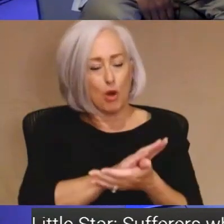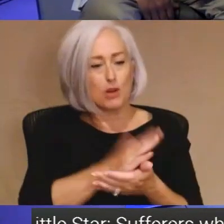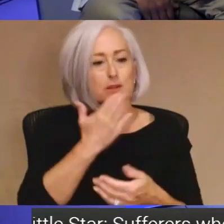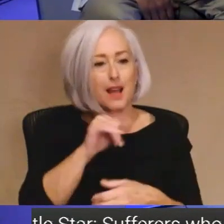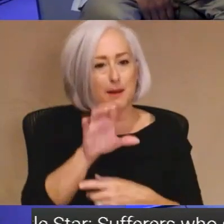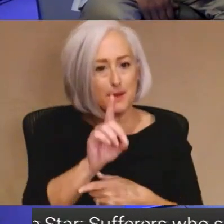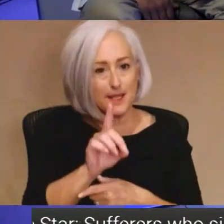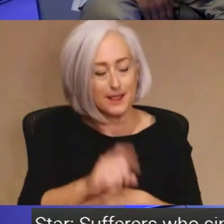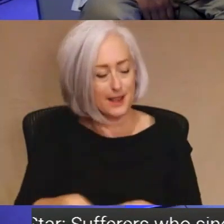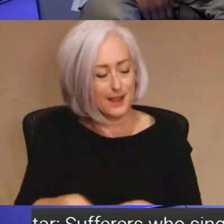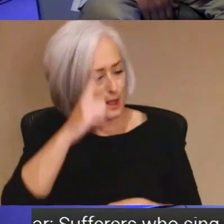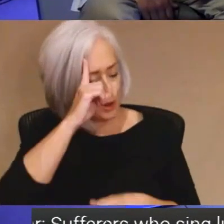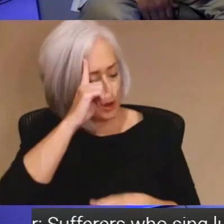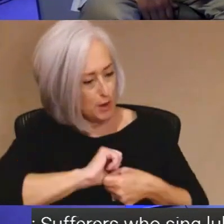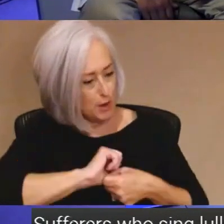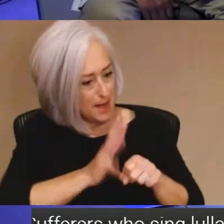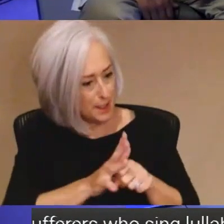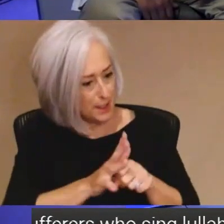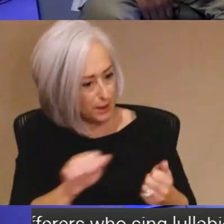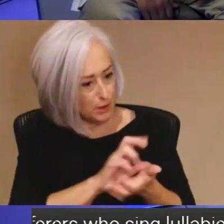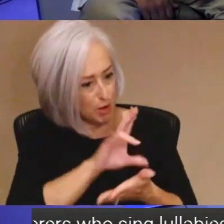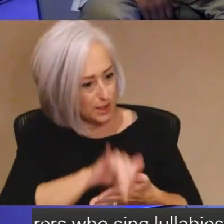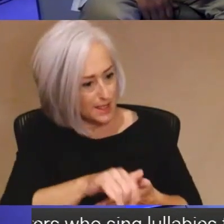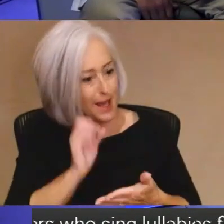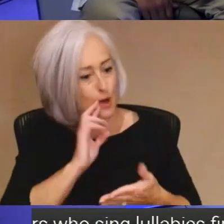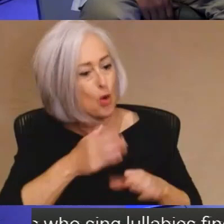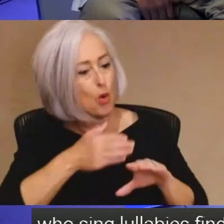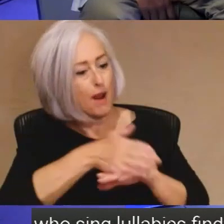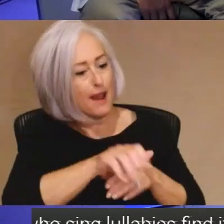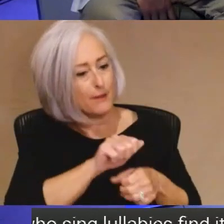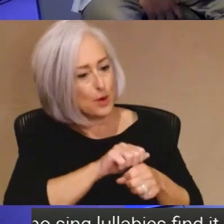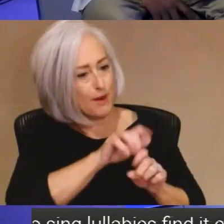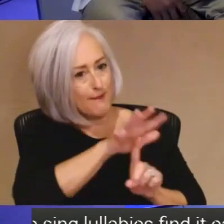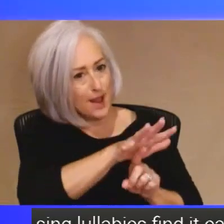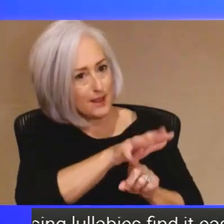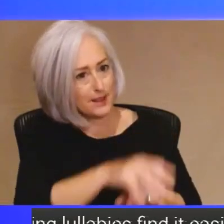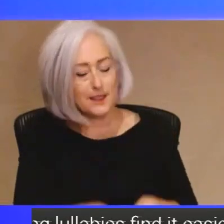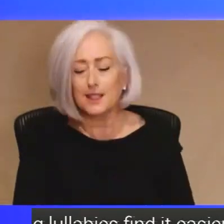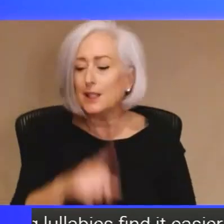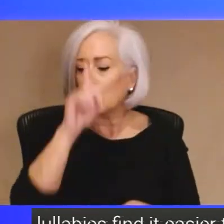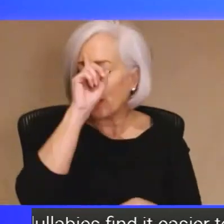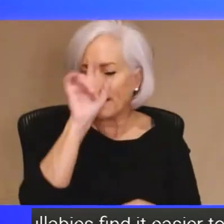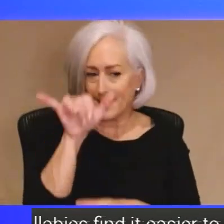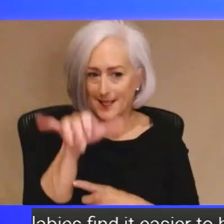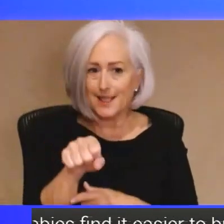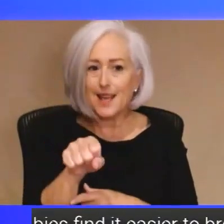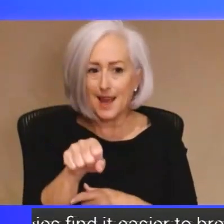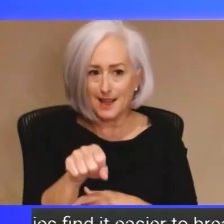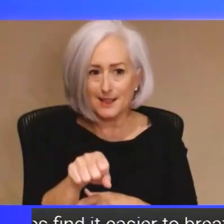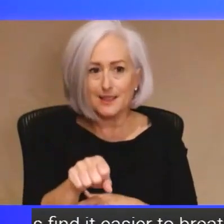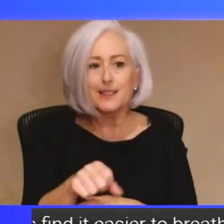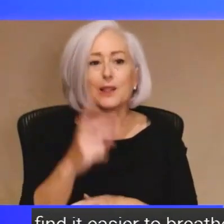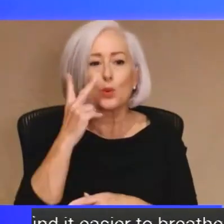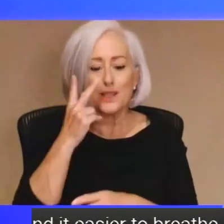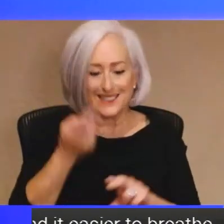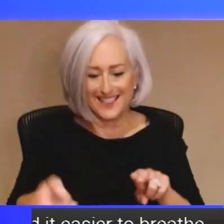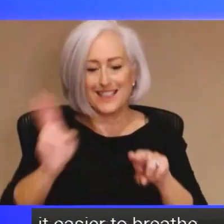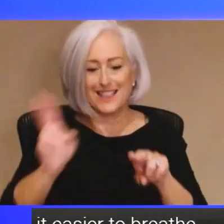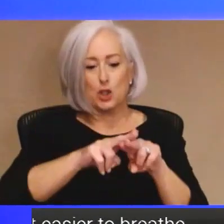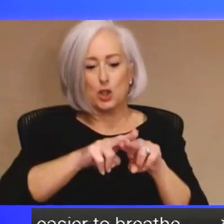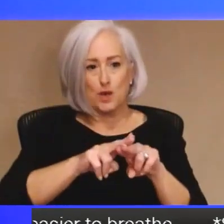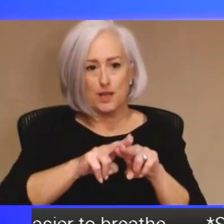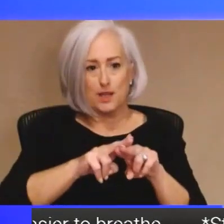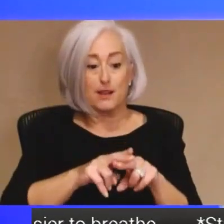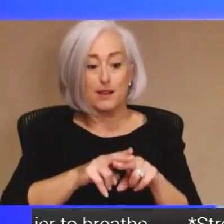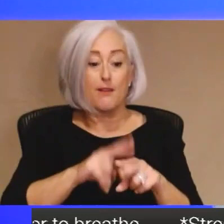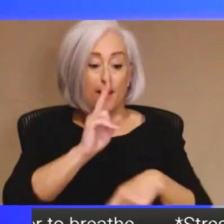we're seeing, or do you think there may be an after effect? Yeah, we think it did. We're seeing an increase in the incidence. There's new cases of both type 1 and type